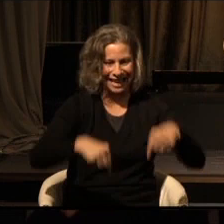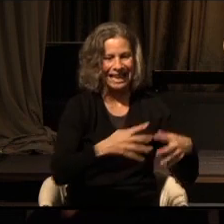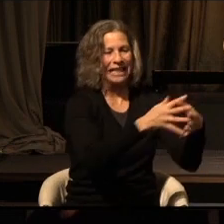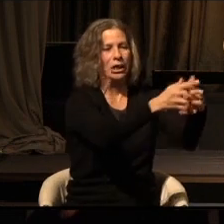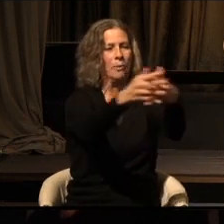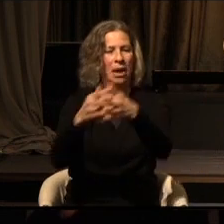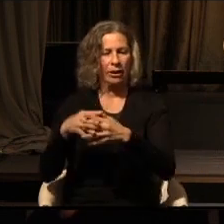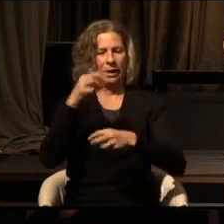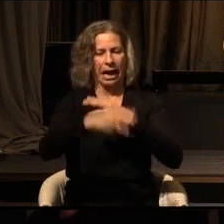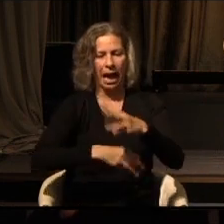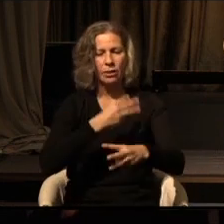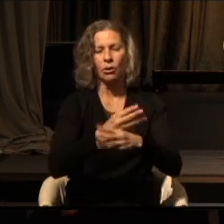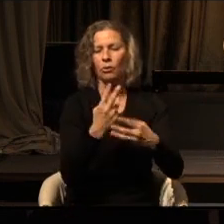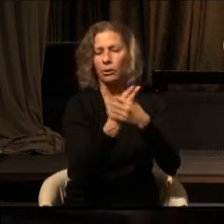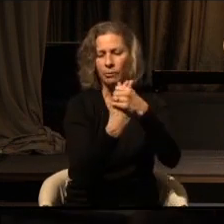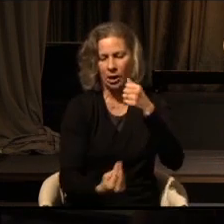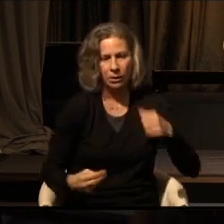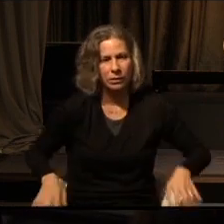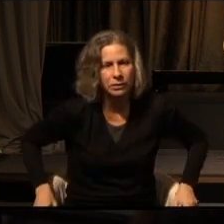this world.